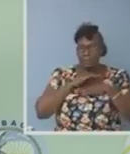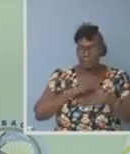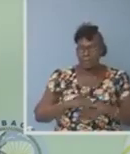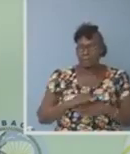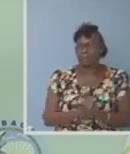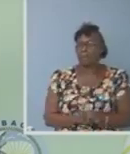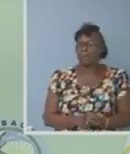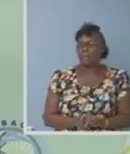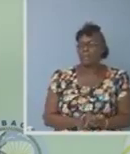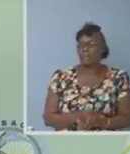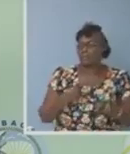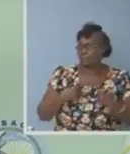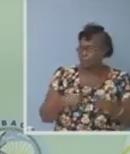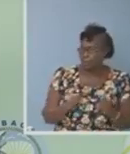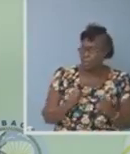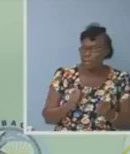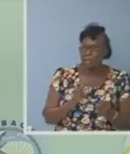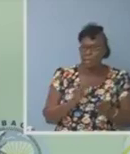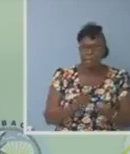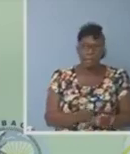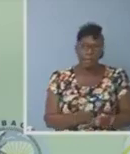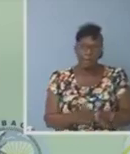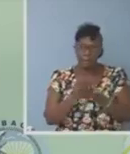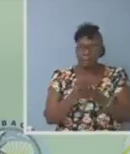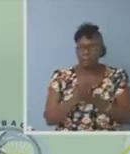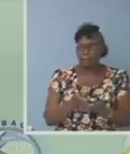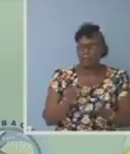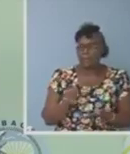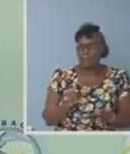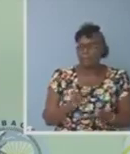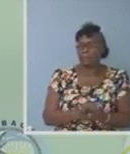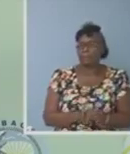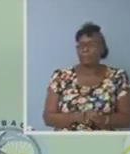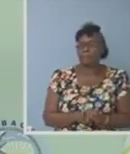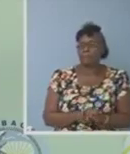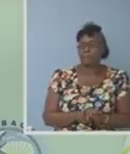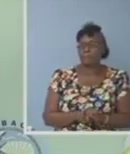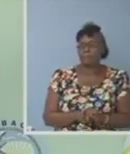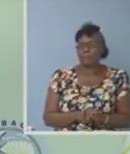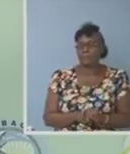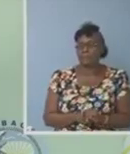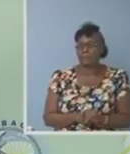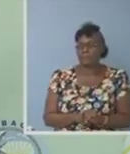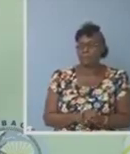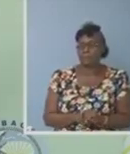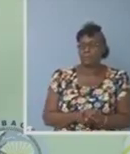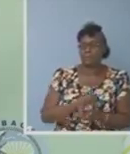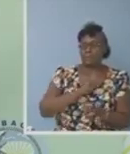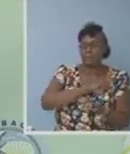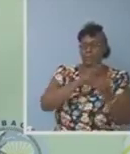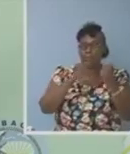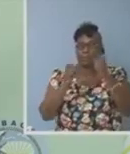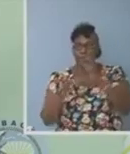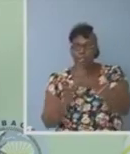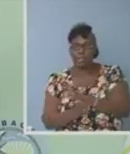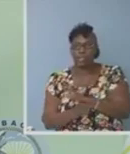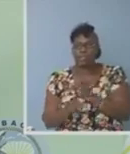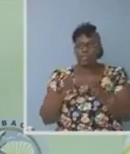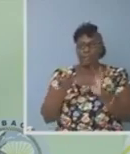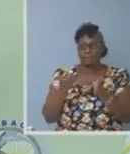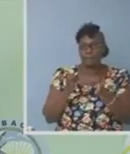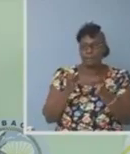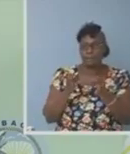to assist them to refurbish, to repair and enhance their room stock, which will